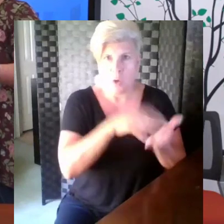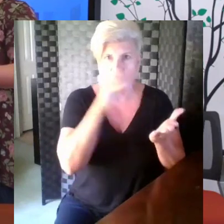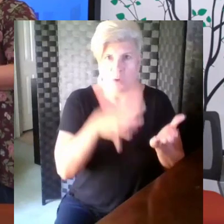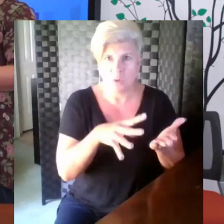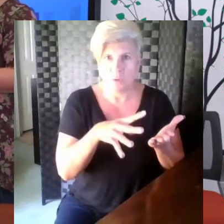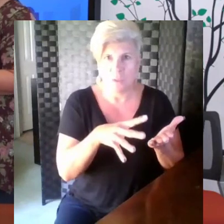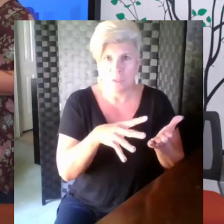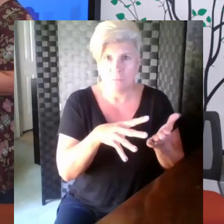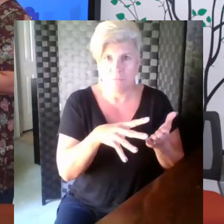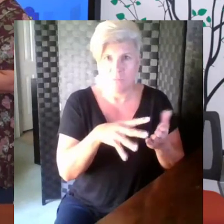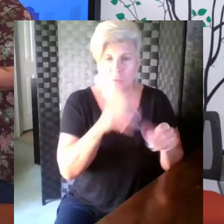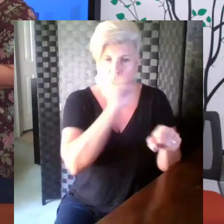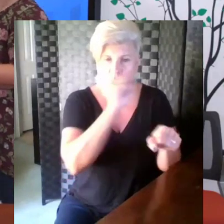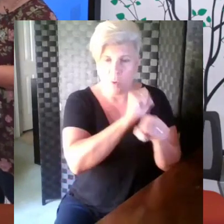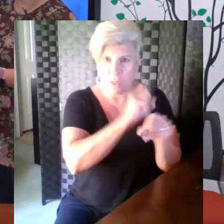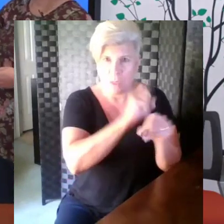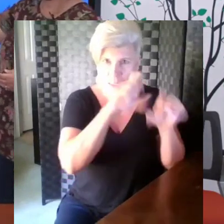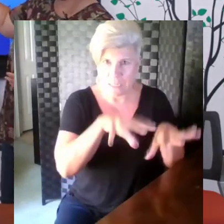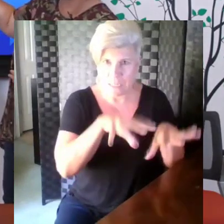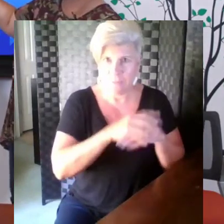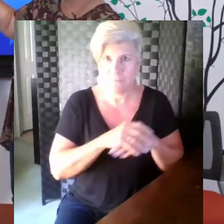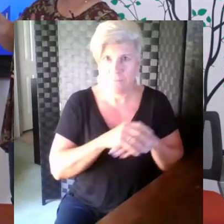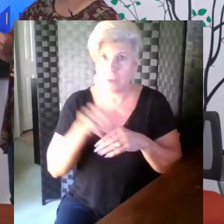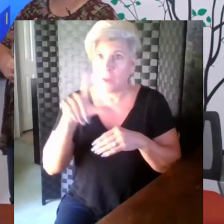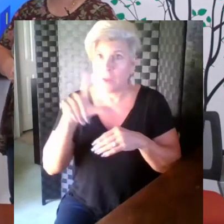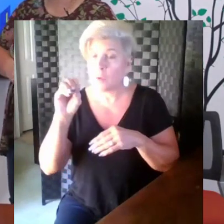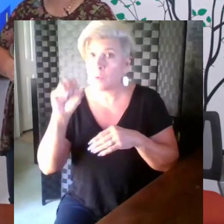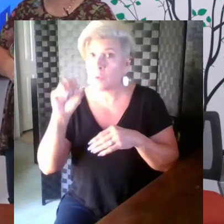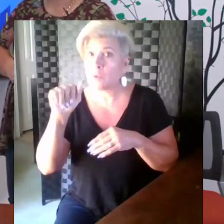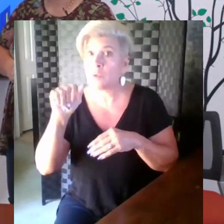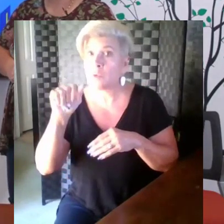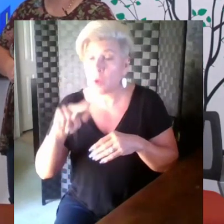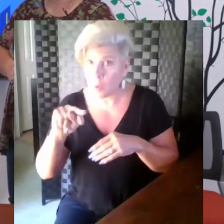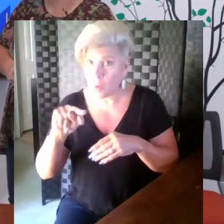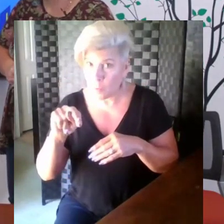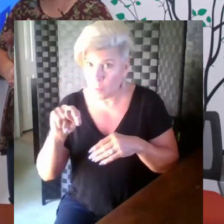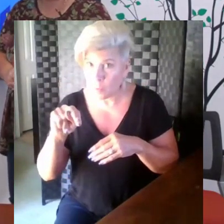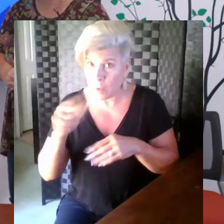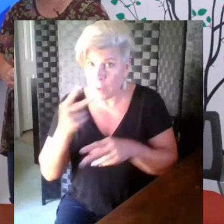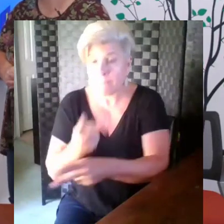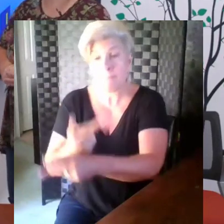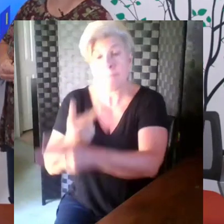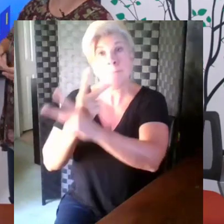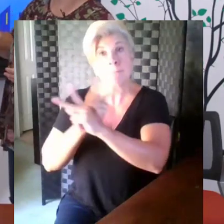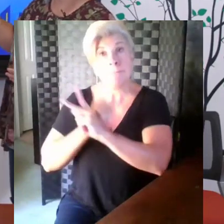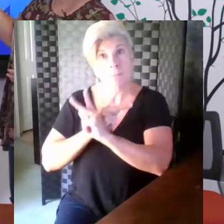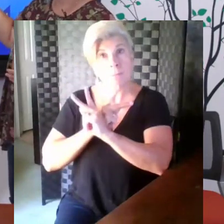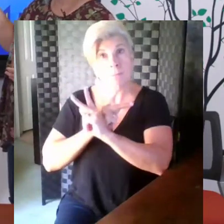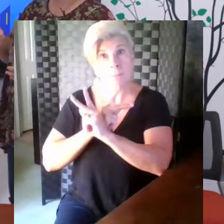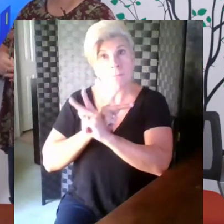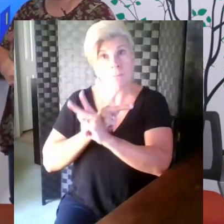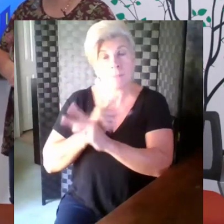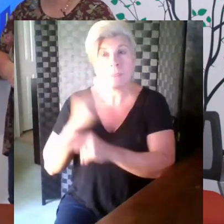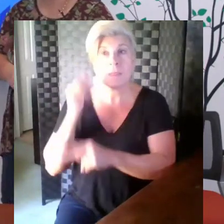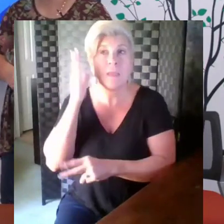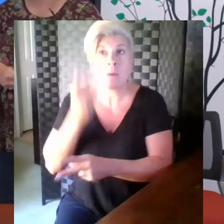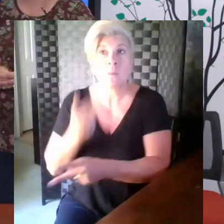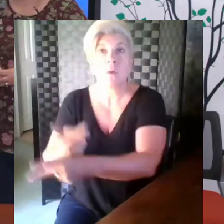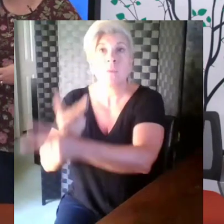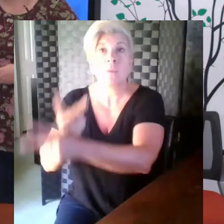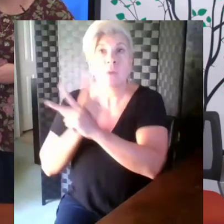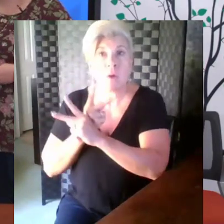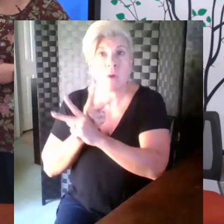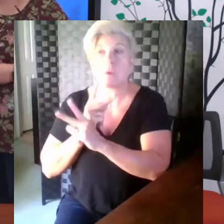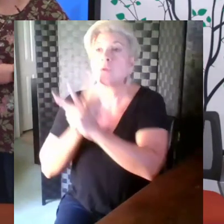left taking the test. This spelling of the word loan is to borrow. I will loan you